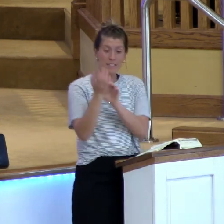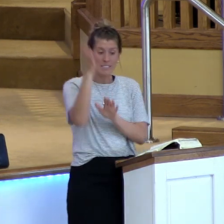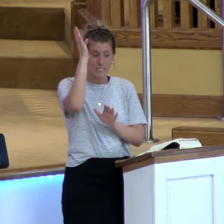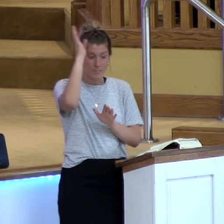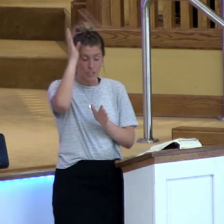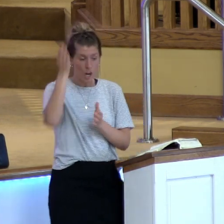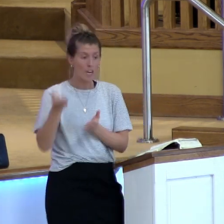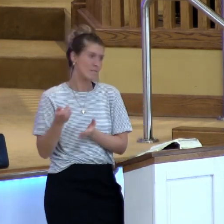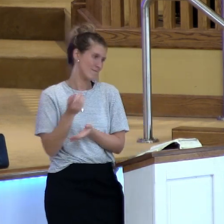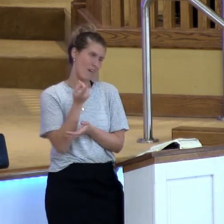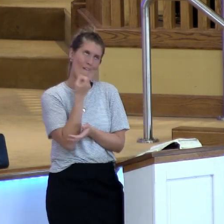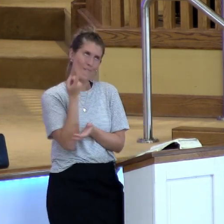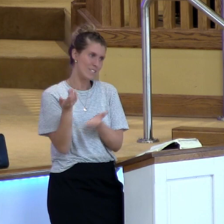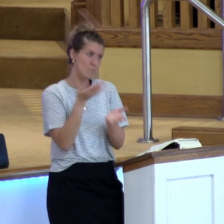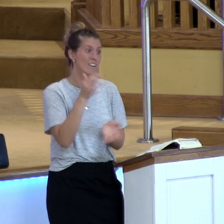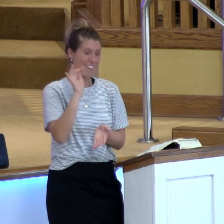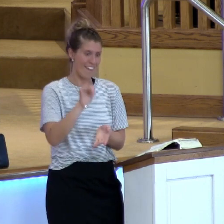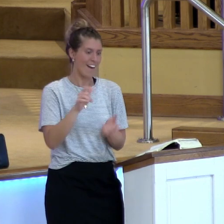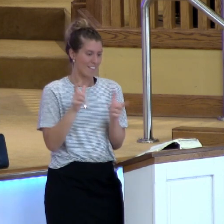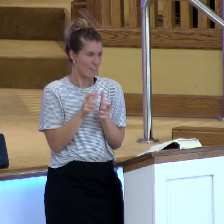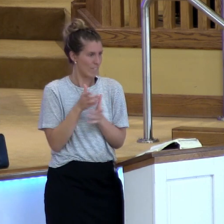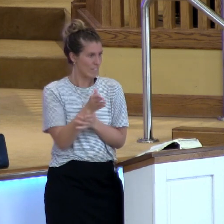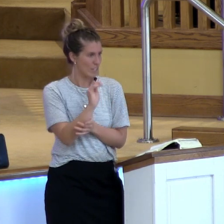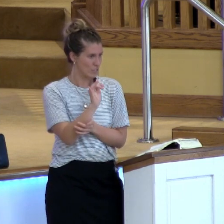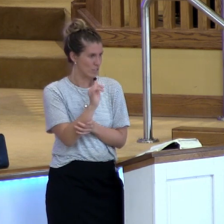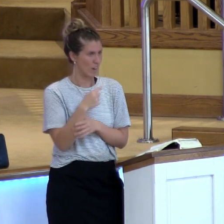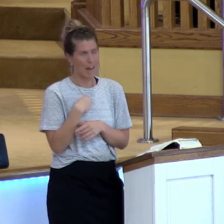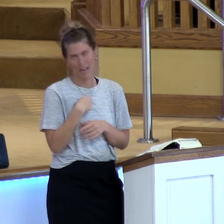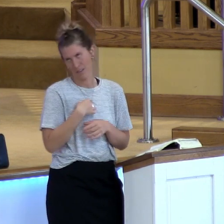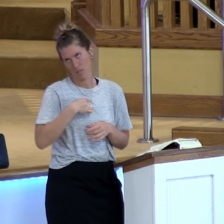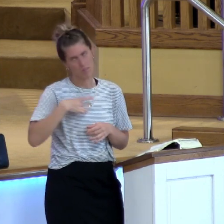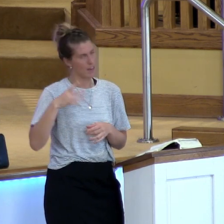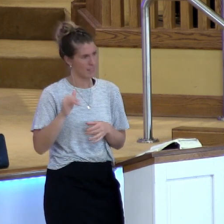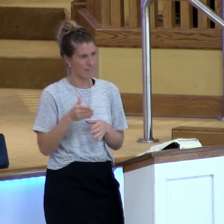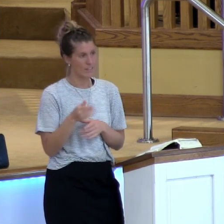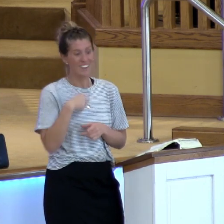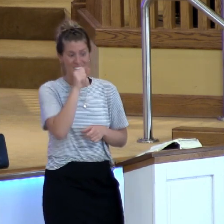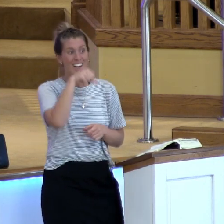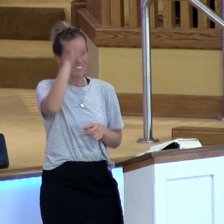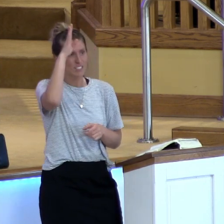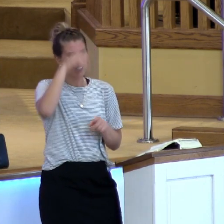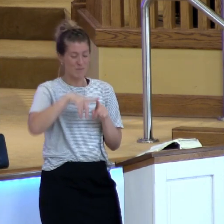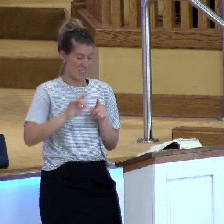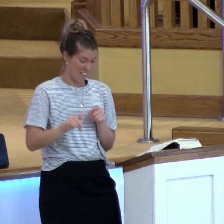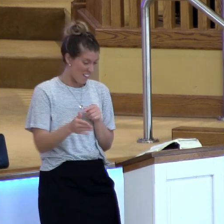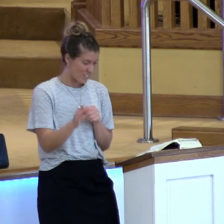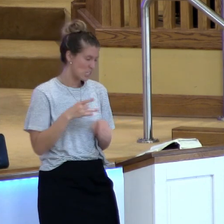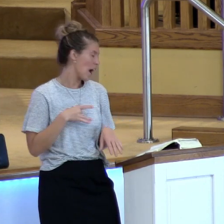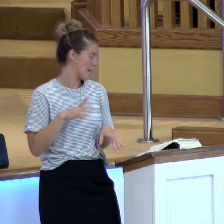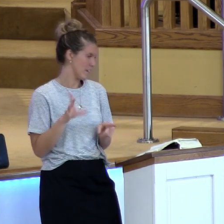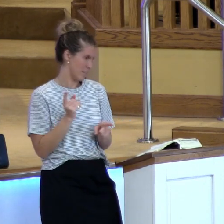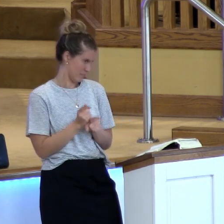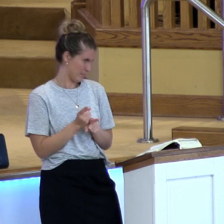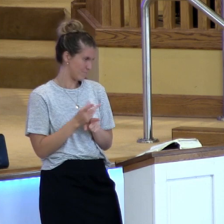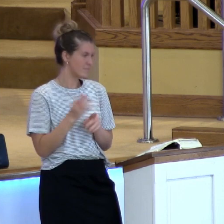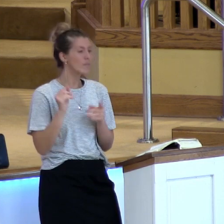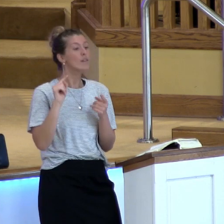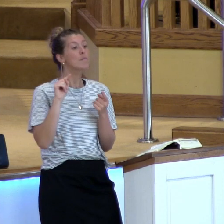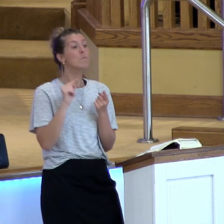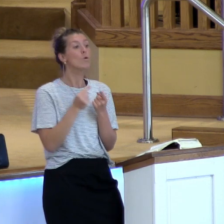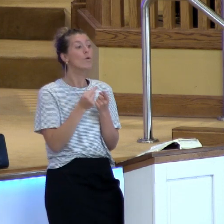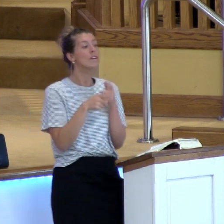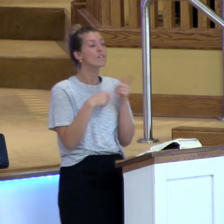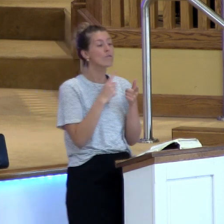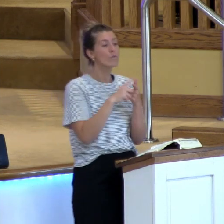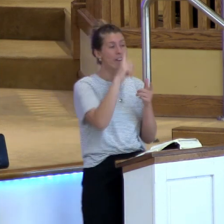brings the presence of that annoying fish. And I don't like that fish. I like the shark, but I don't like the fish, right? And the point of this is